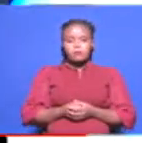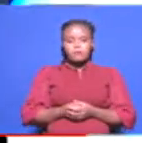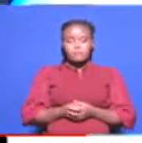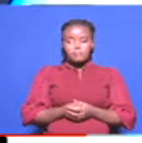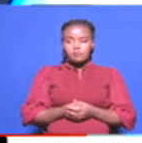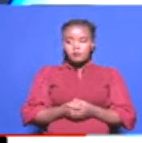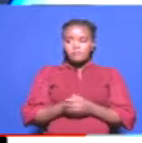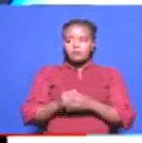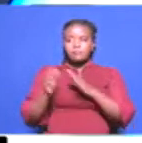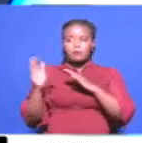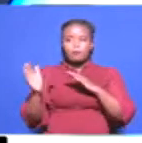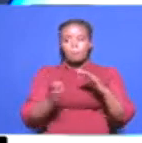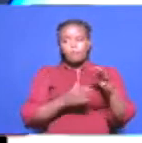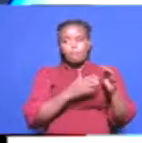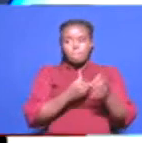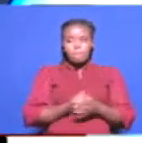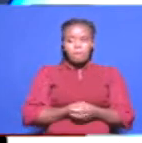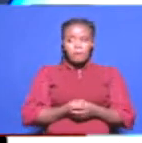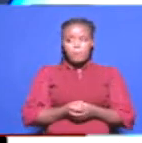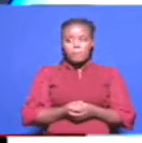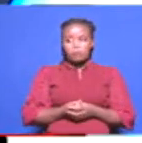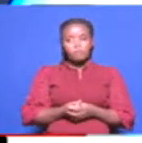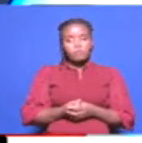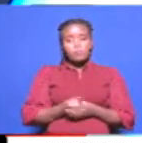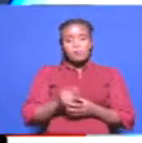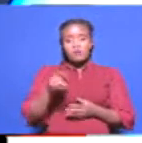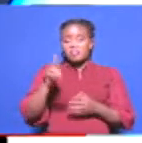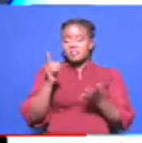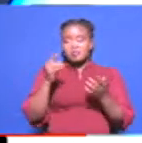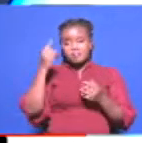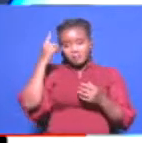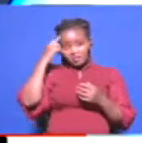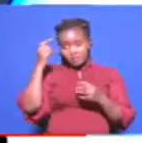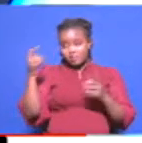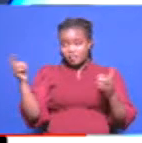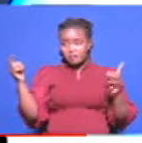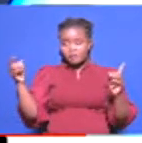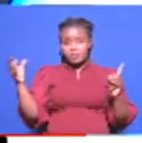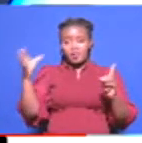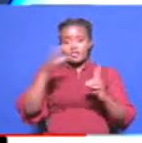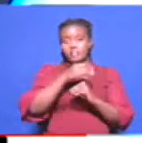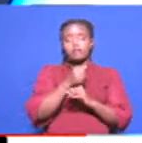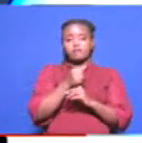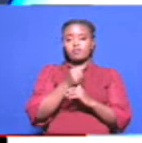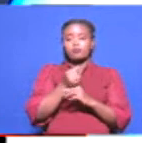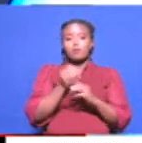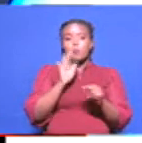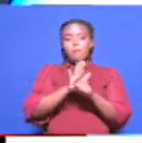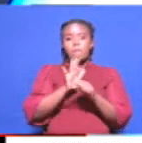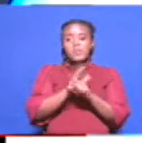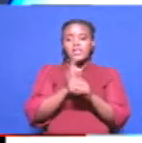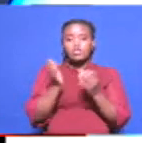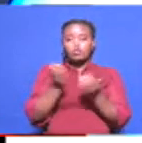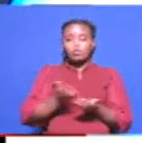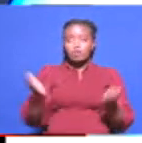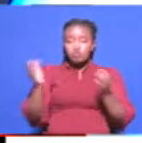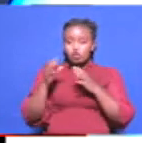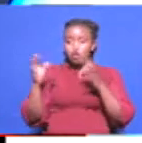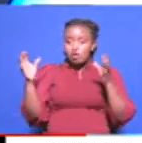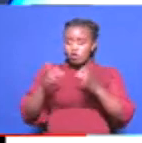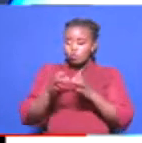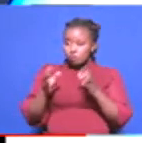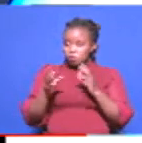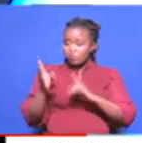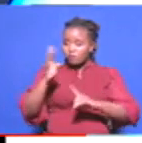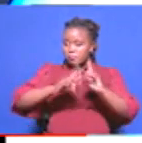Right, and it's like a dream come true for Superstars Kids, a team of talented dancers who have landed